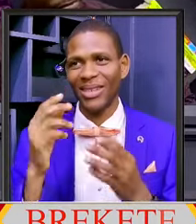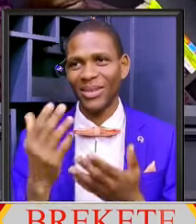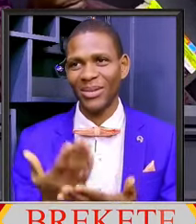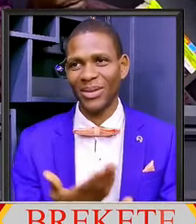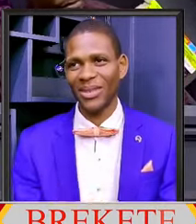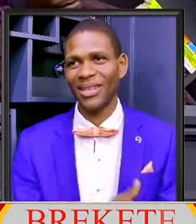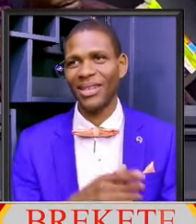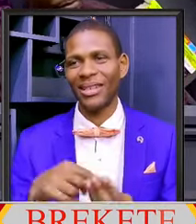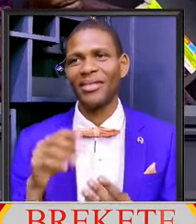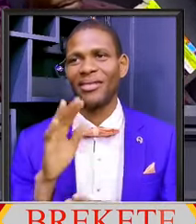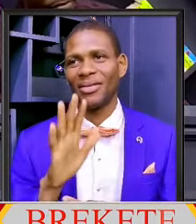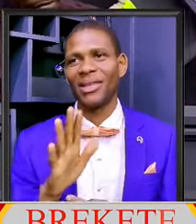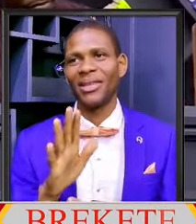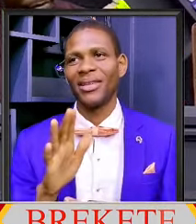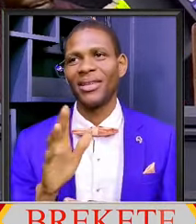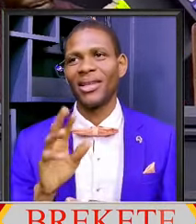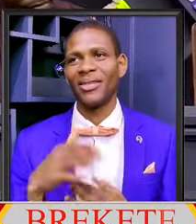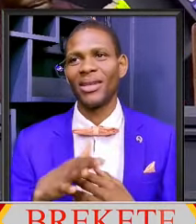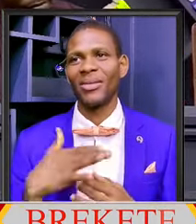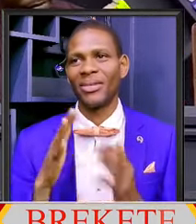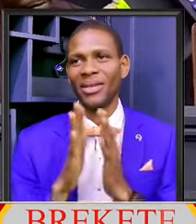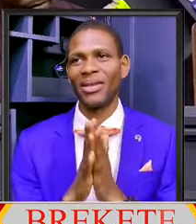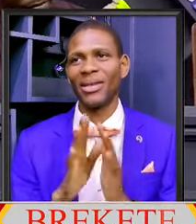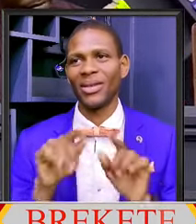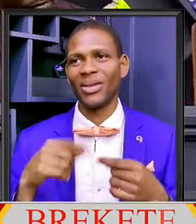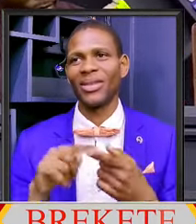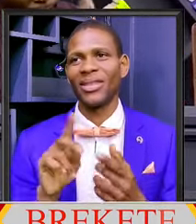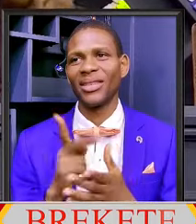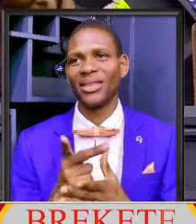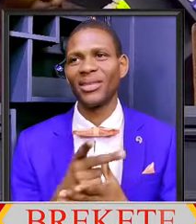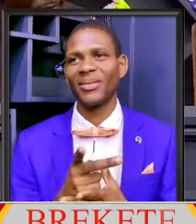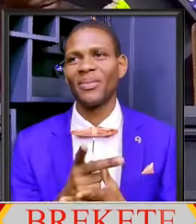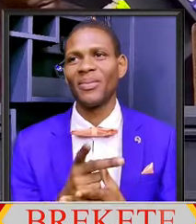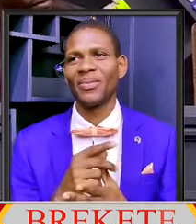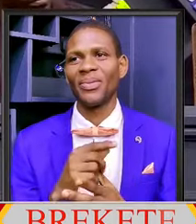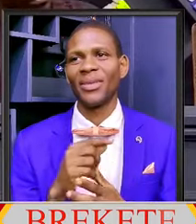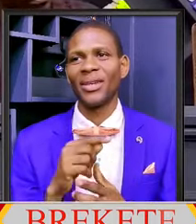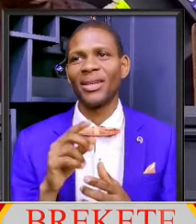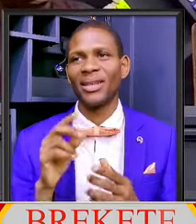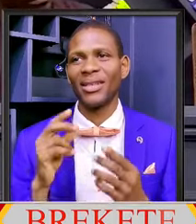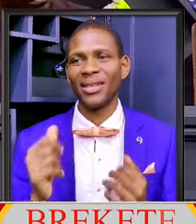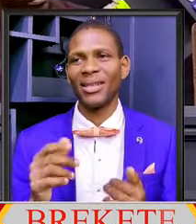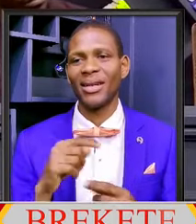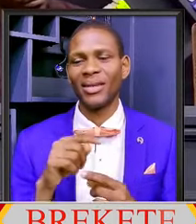morning around 5 o'clock, after my prayer, I go to the kitchen. And when, as